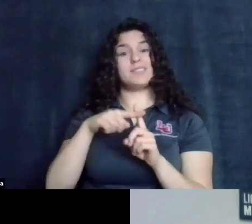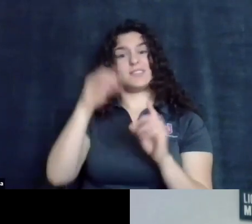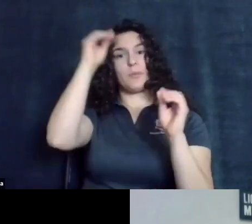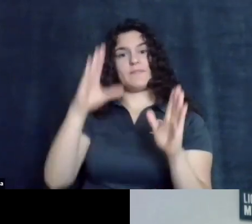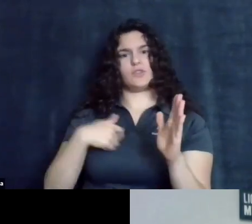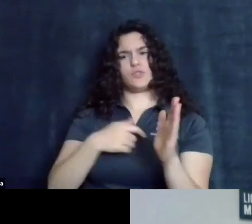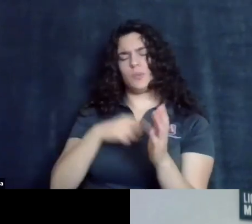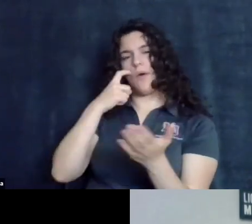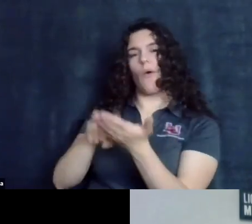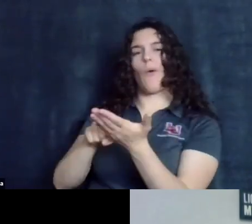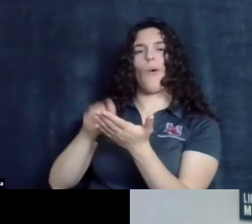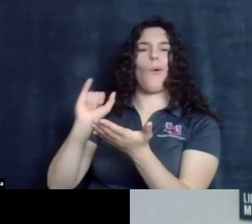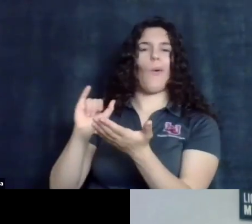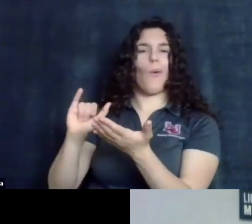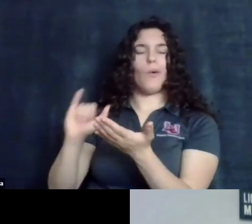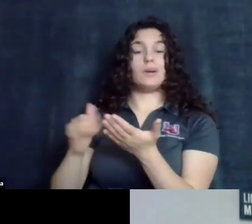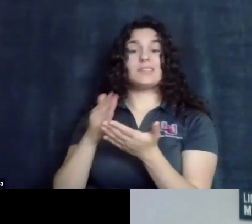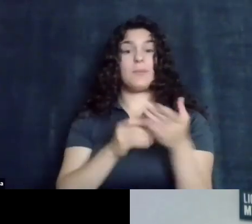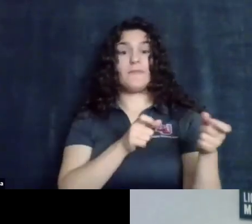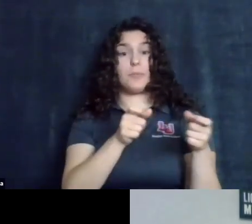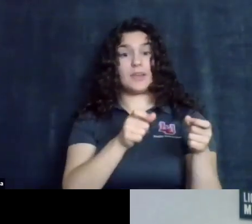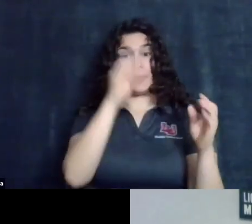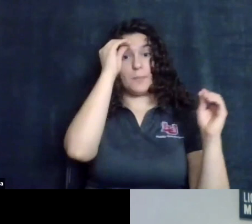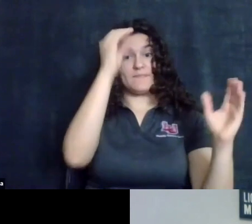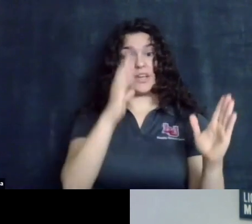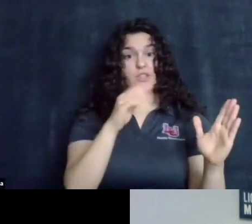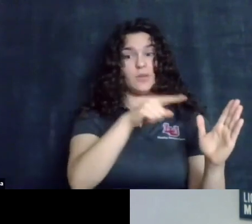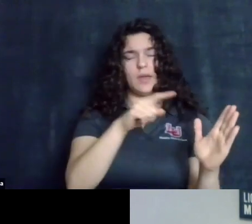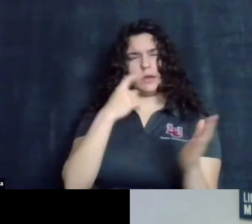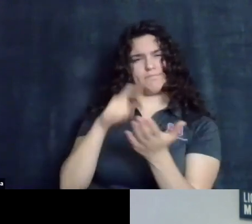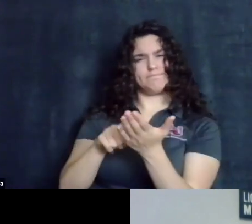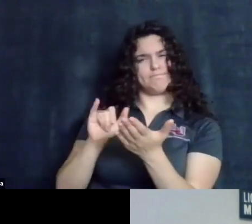got management professors saying, you know, telling an accounting